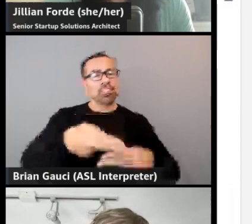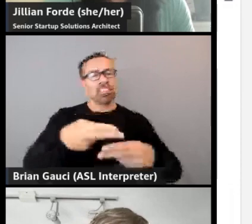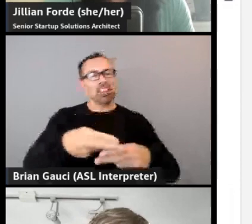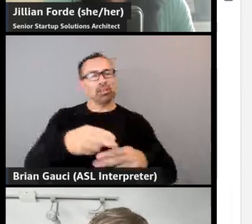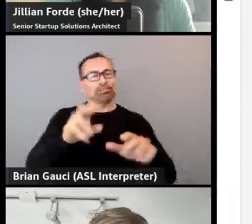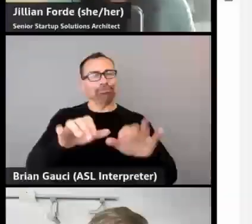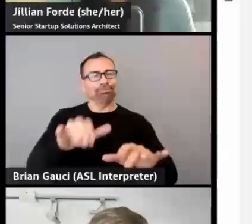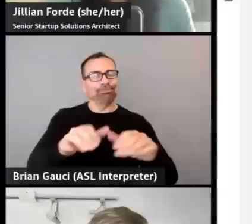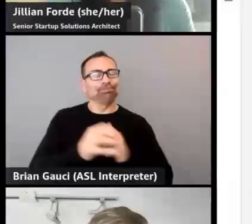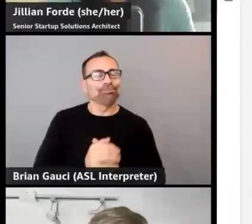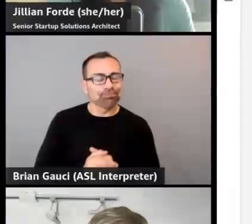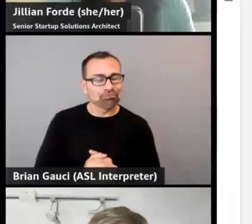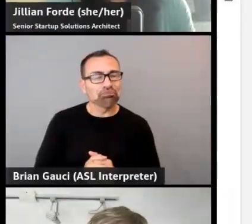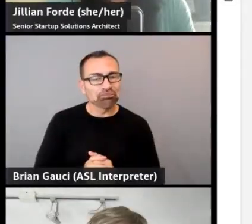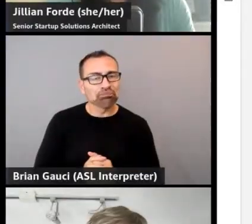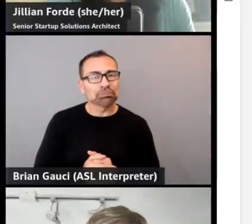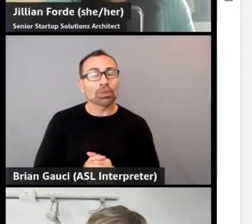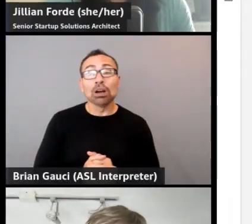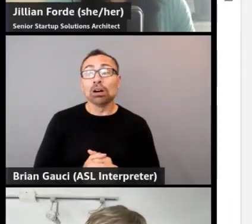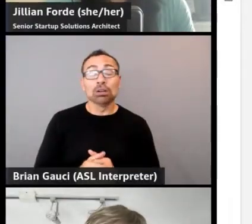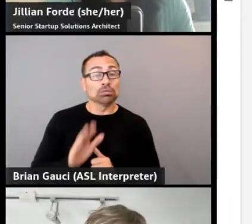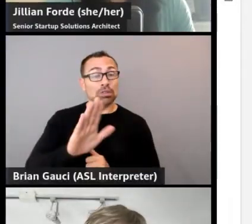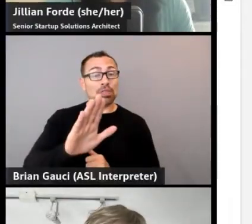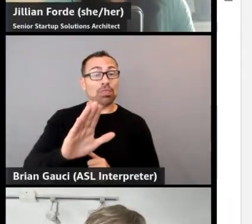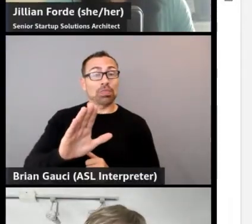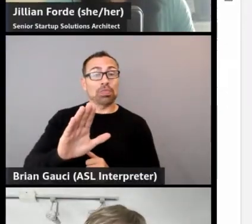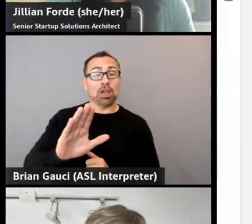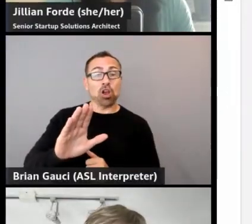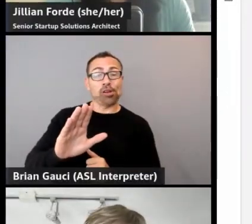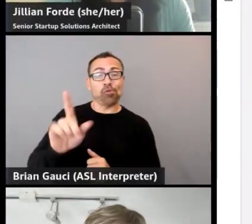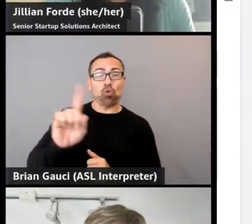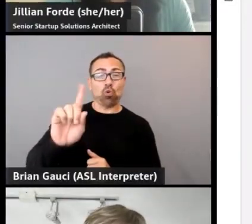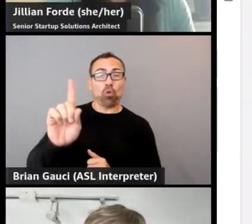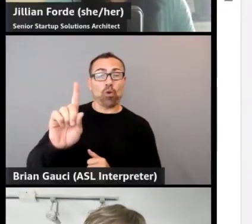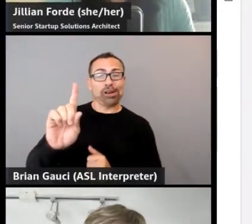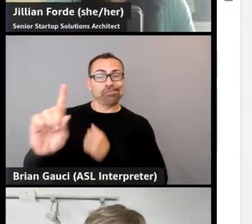workflow, put in their output location.